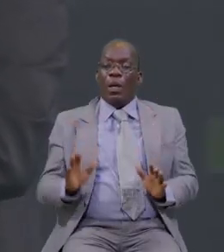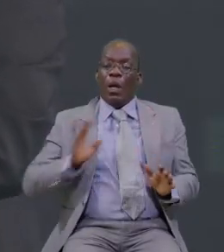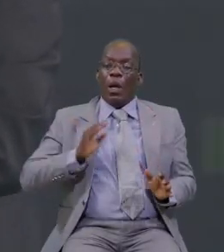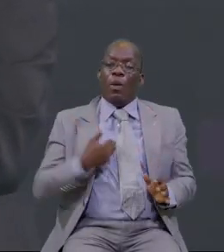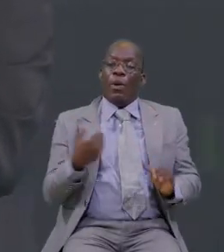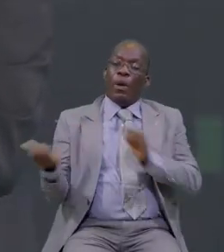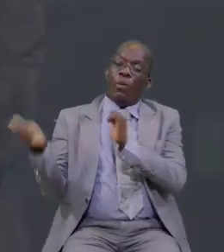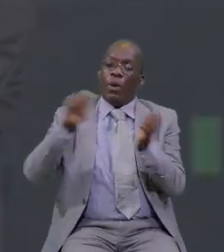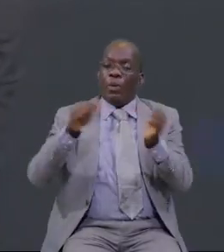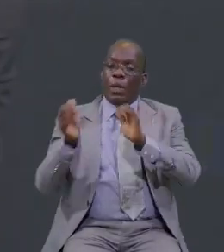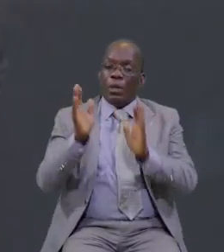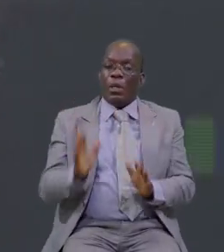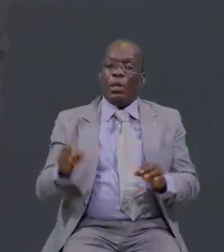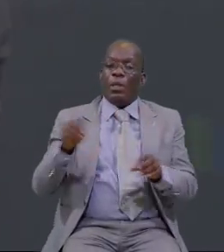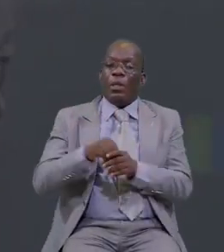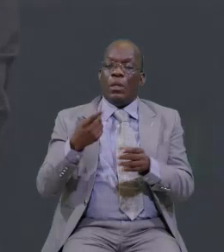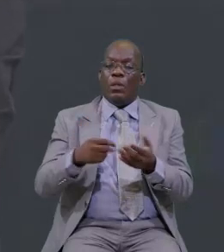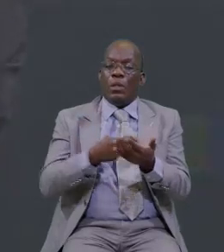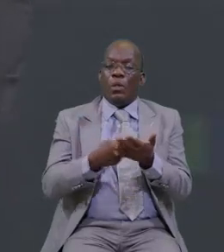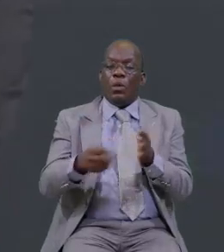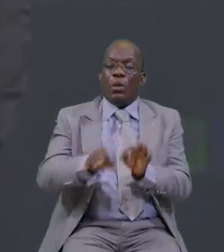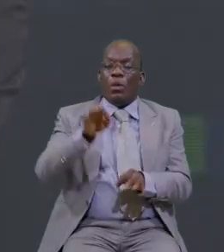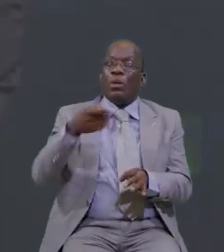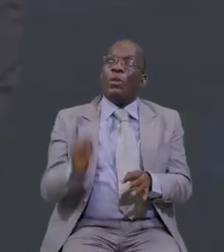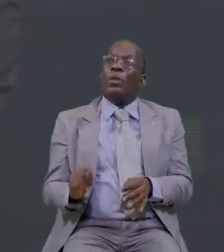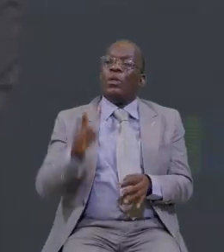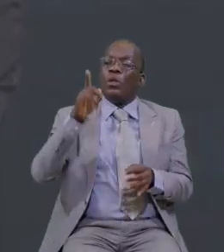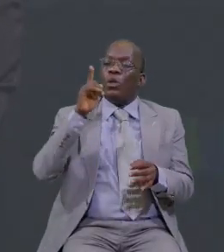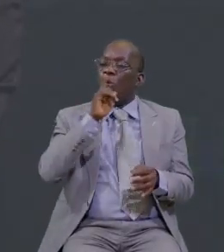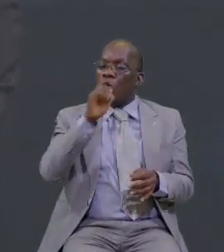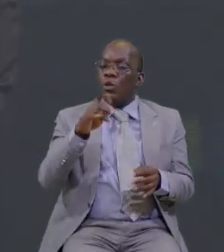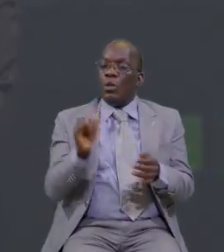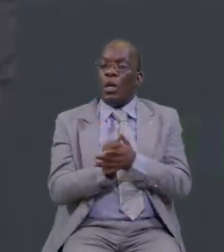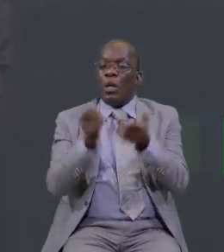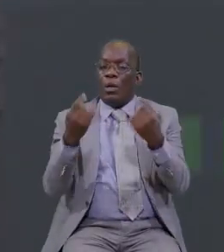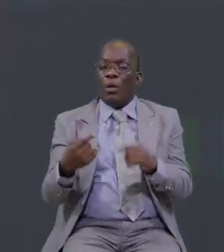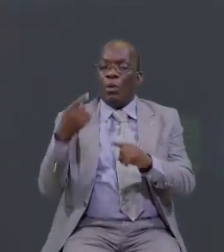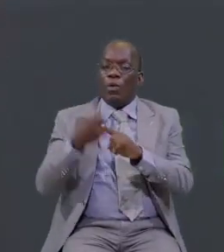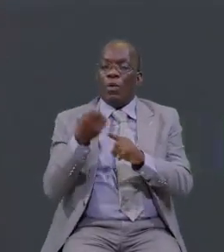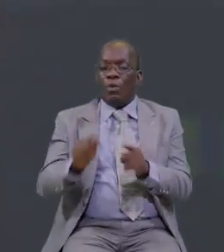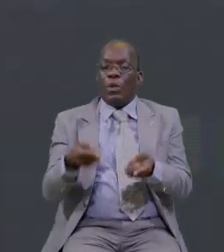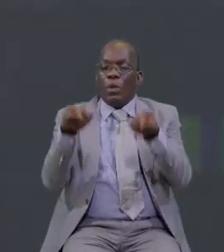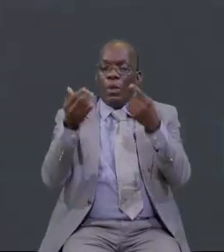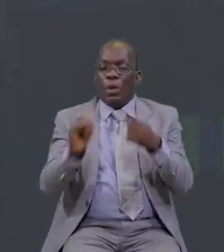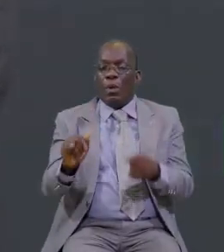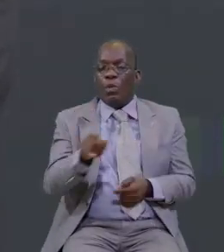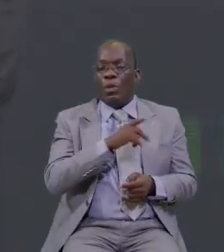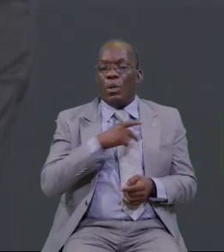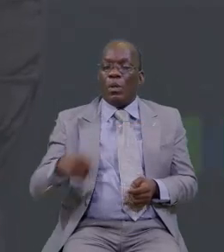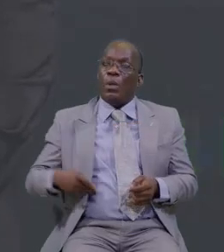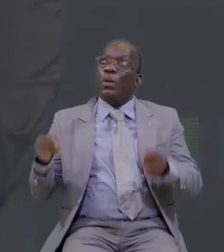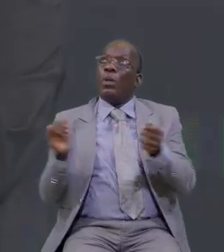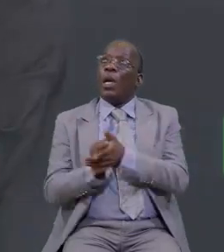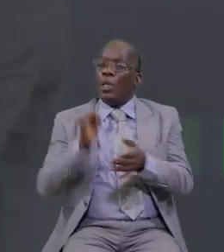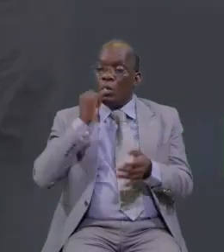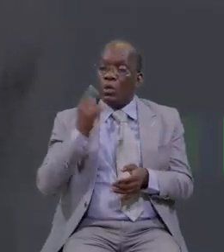Holy Ghost, the truth that comes from the coming King. That's the truth we need that